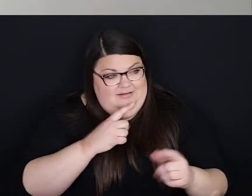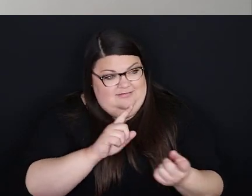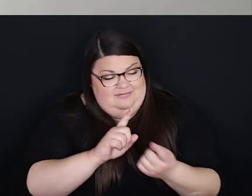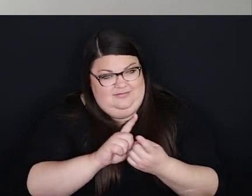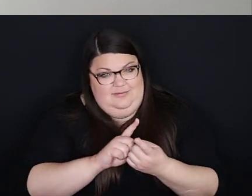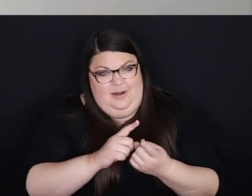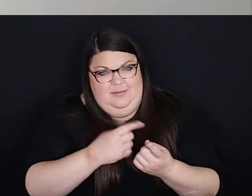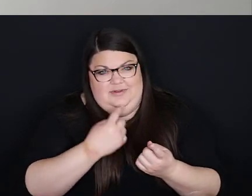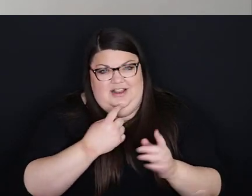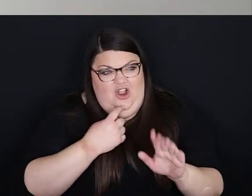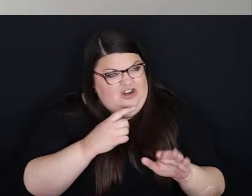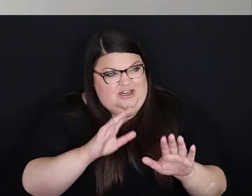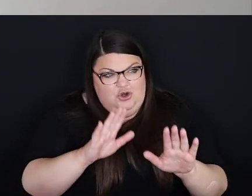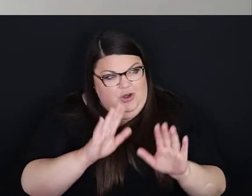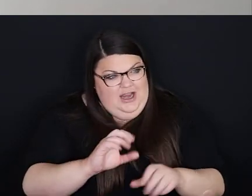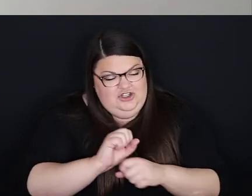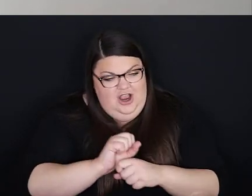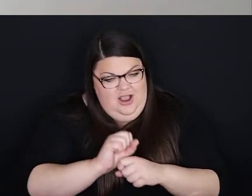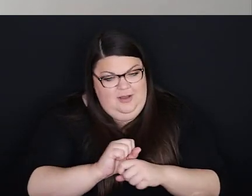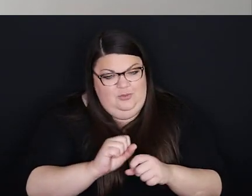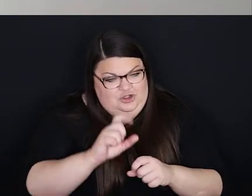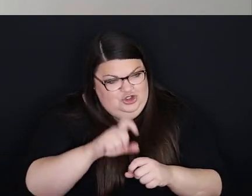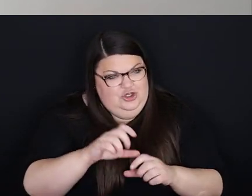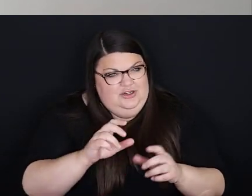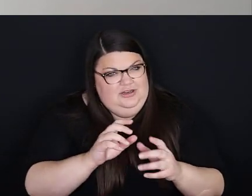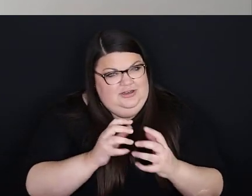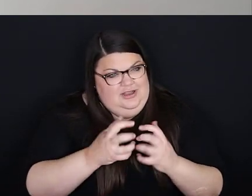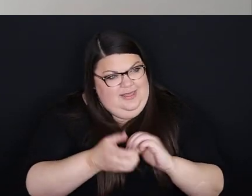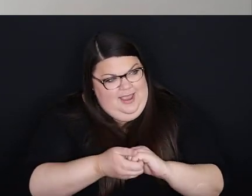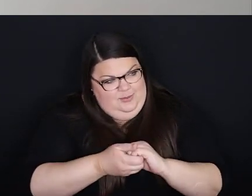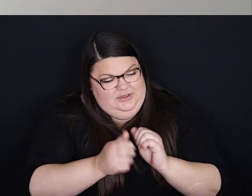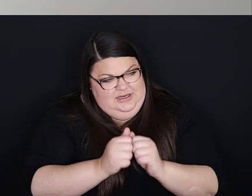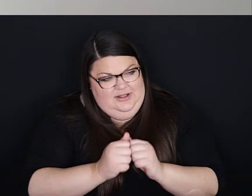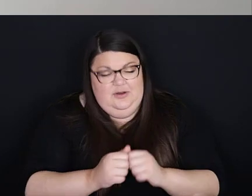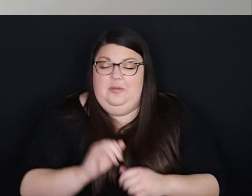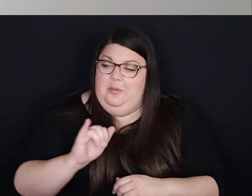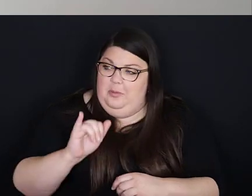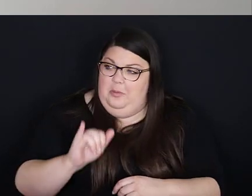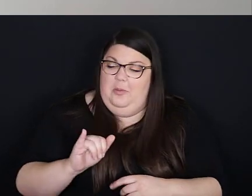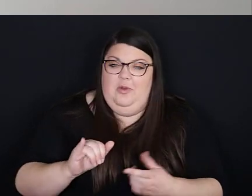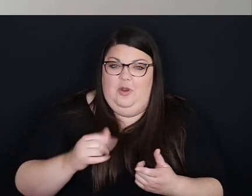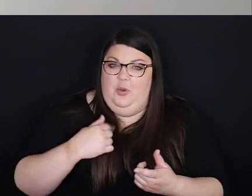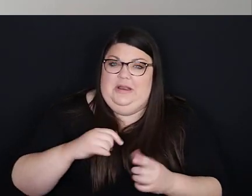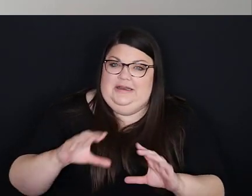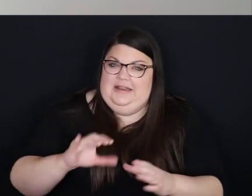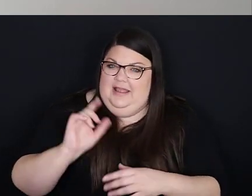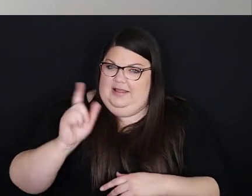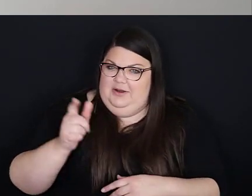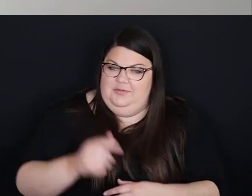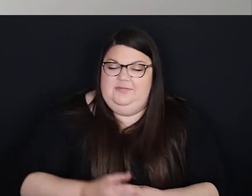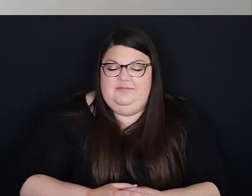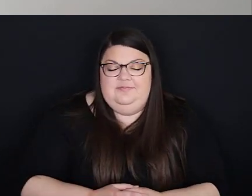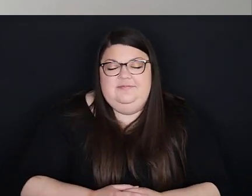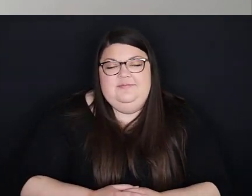how great it was, and we should do something together or something." And we wish we did, but